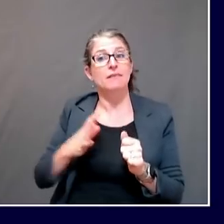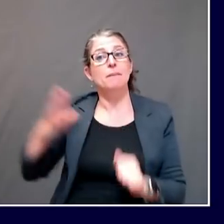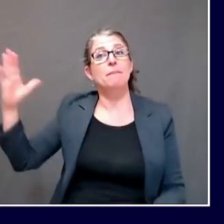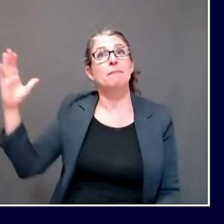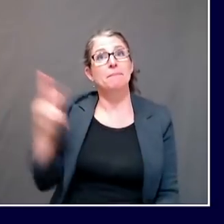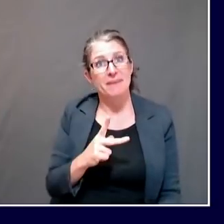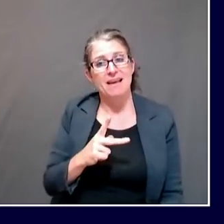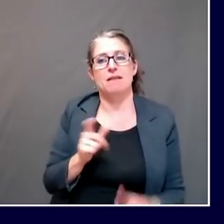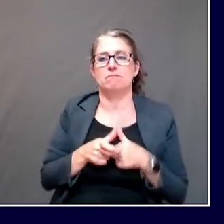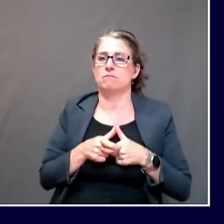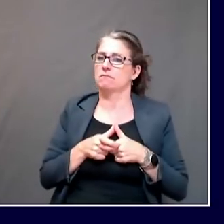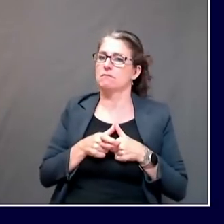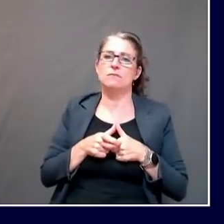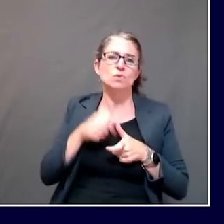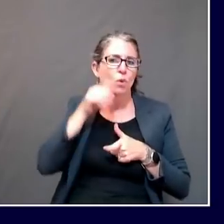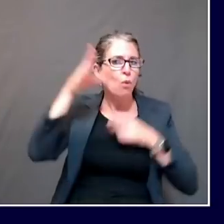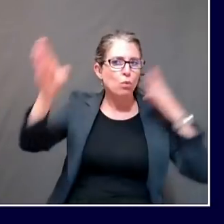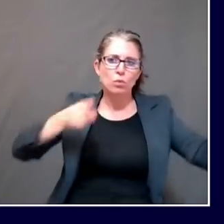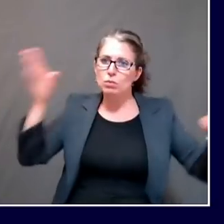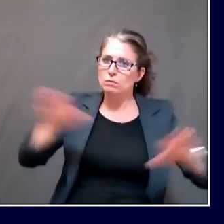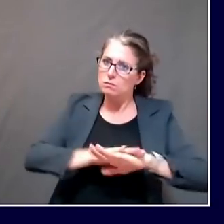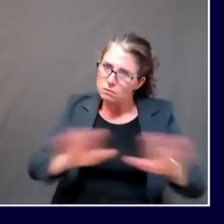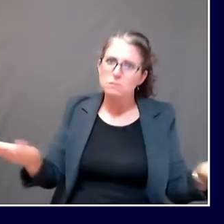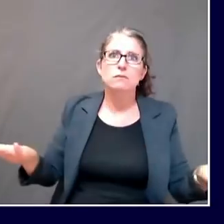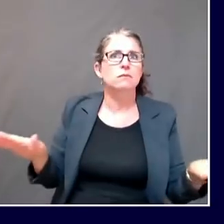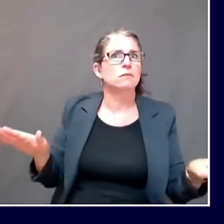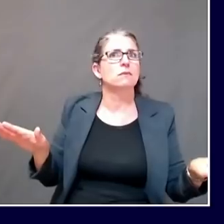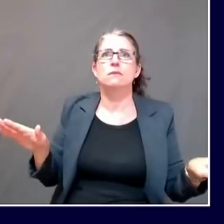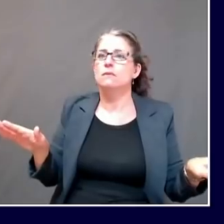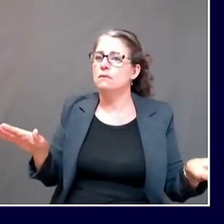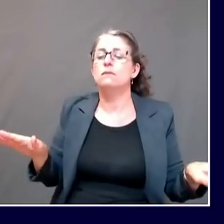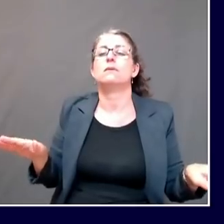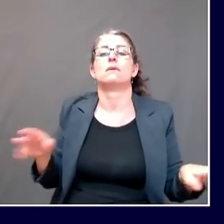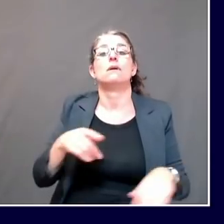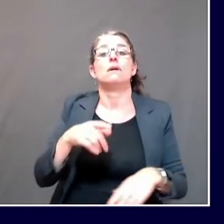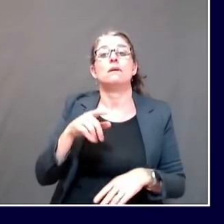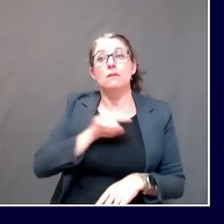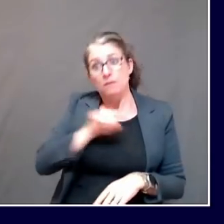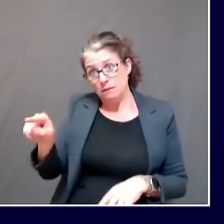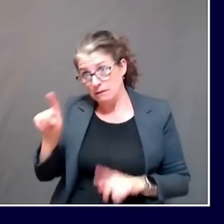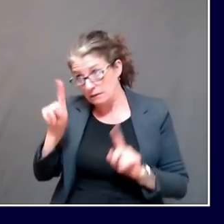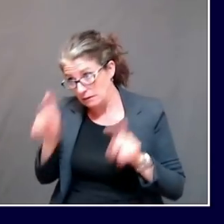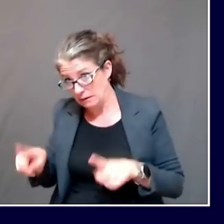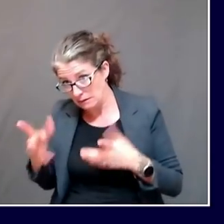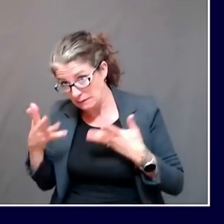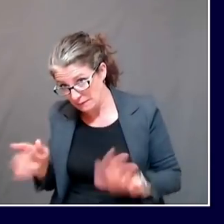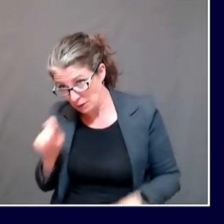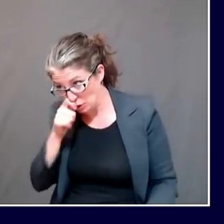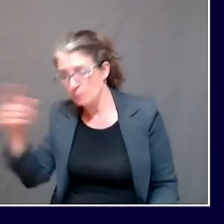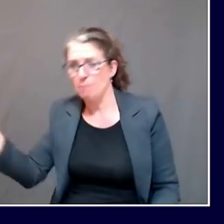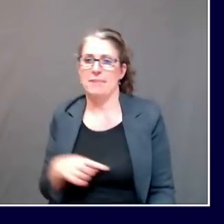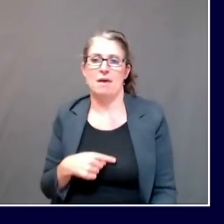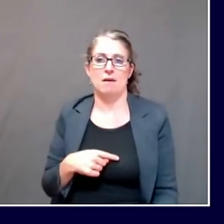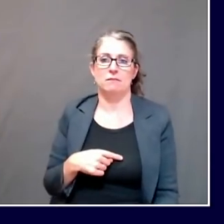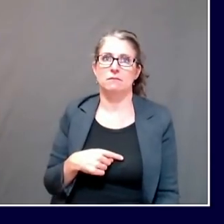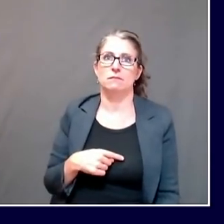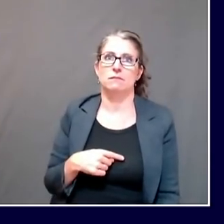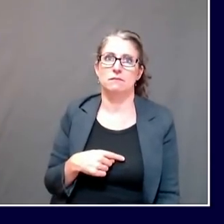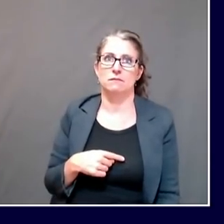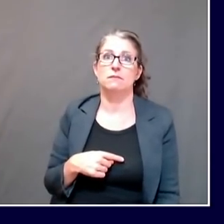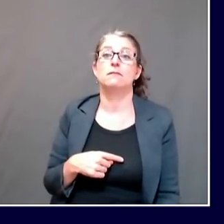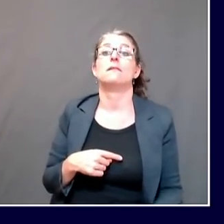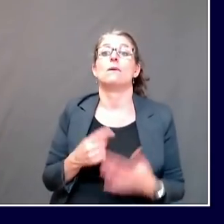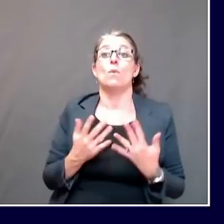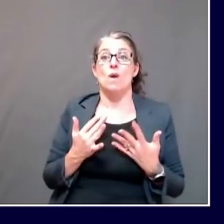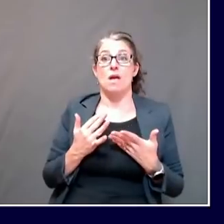you've got to stay inside in quarantine to avoid potentially exposing anybody else as a result of your